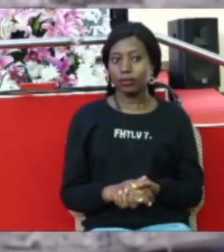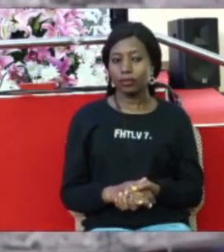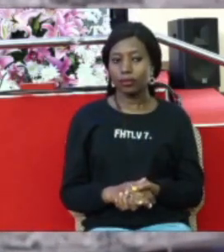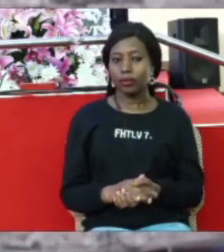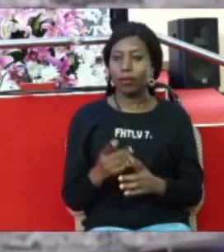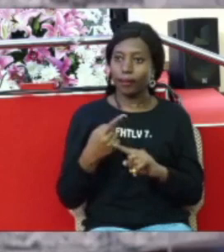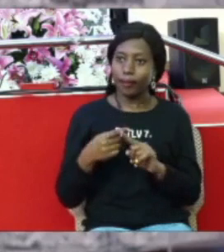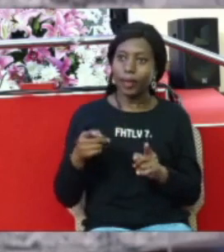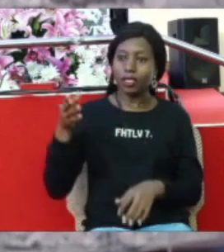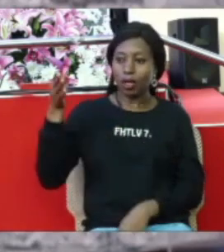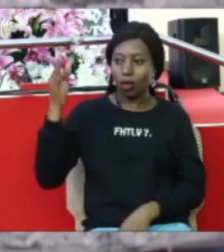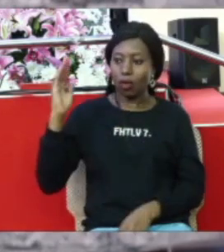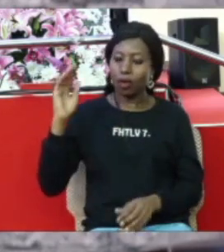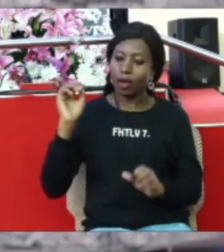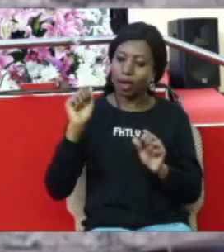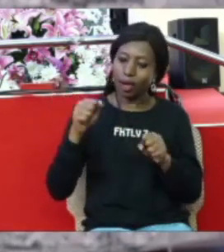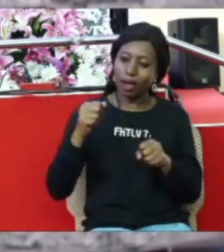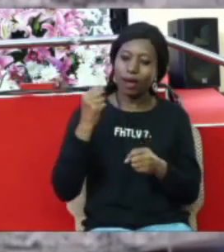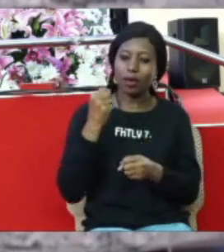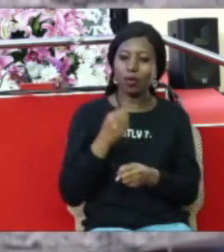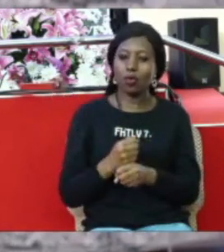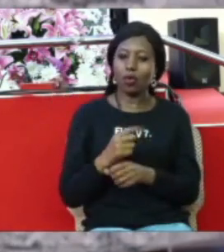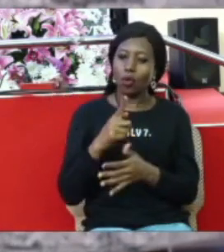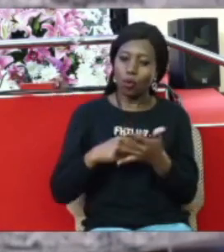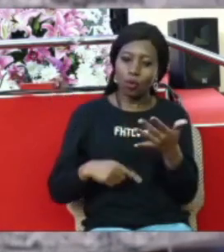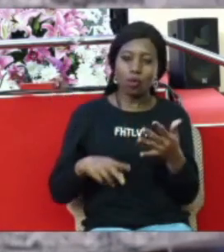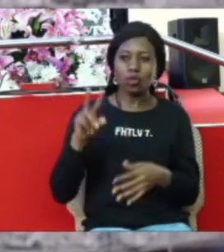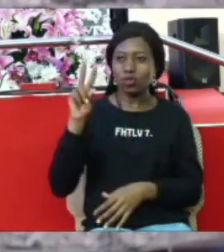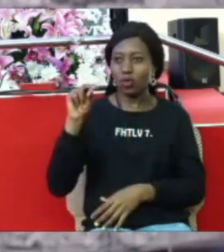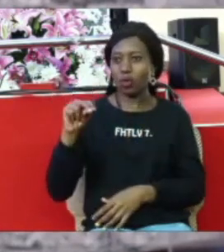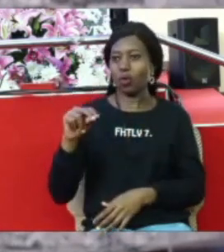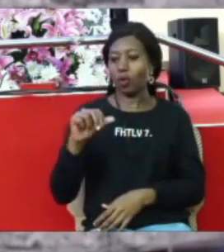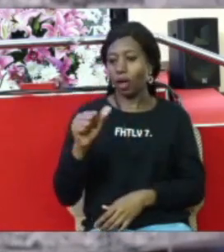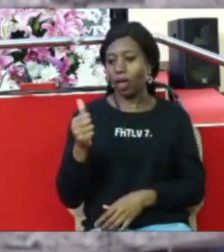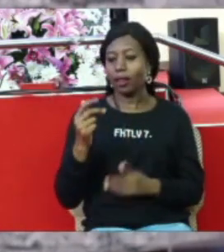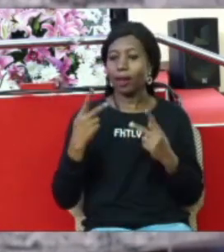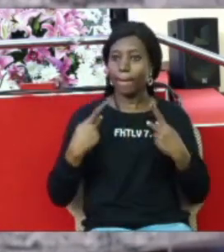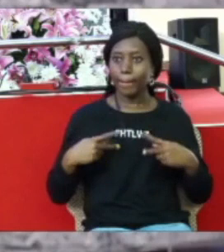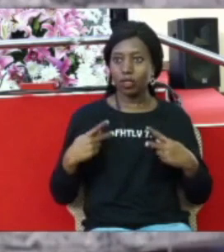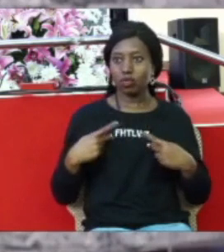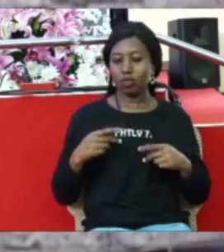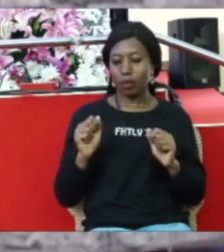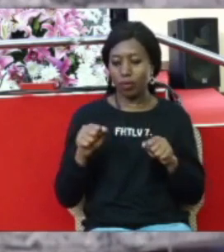But God can do what no other person can do because he is God.